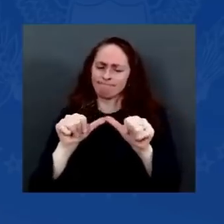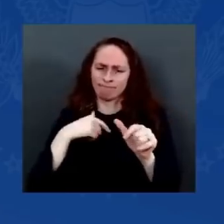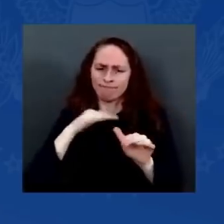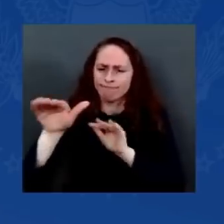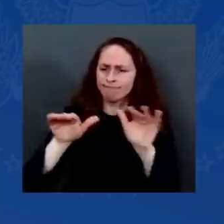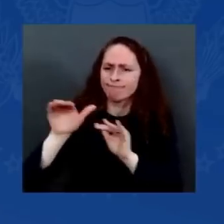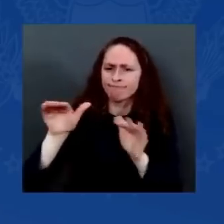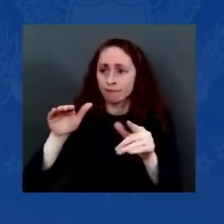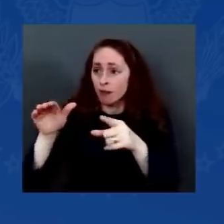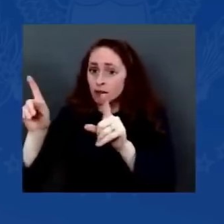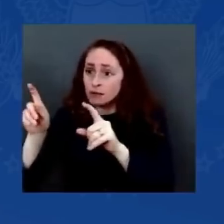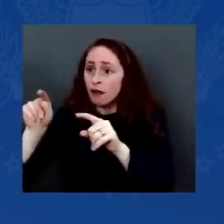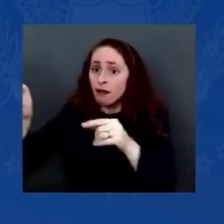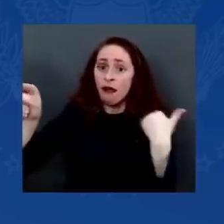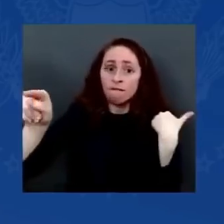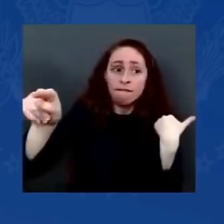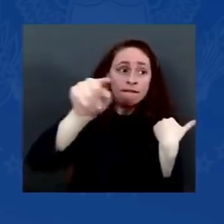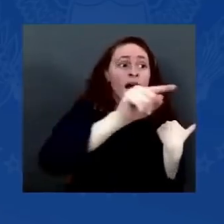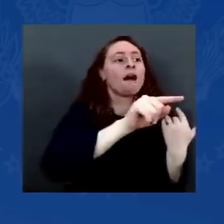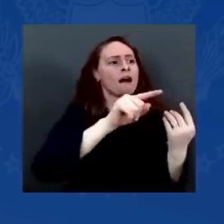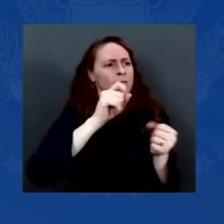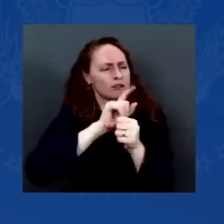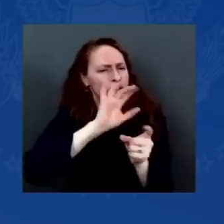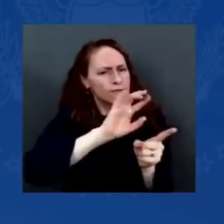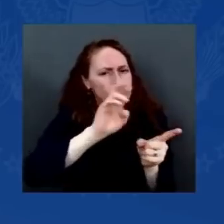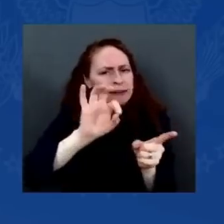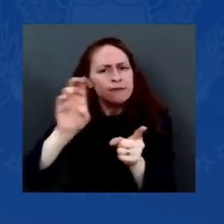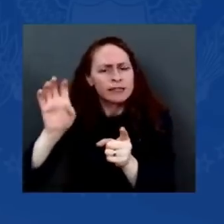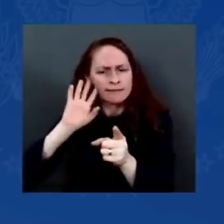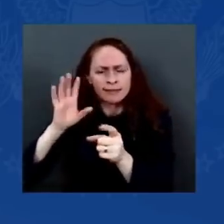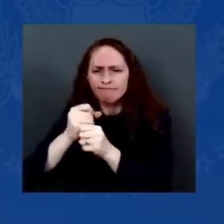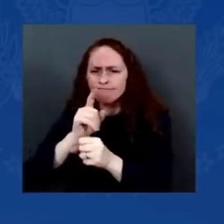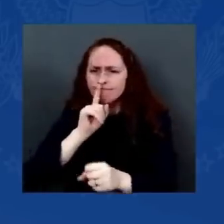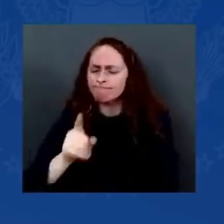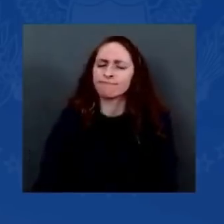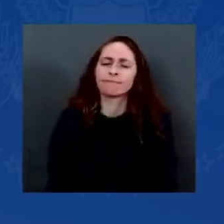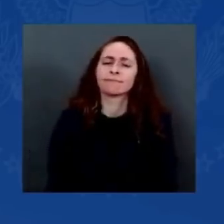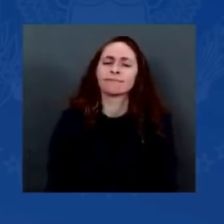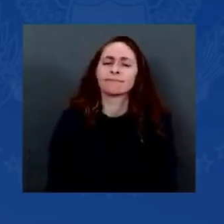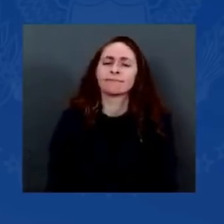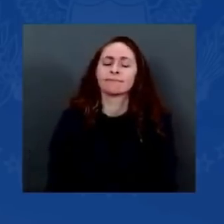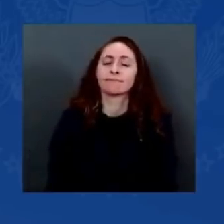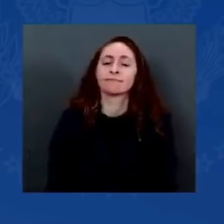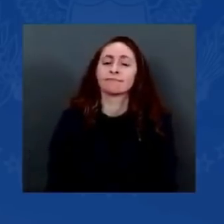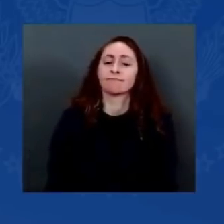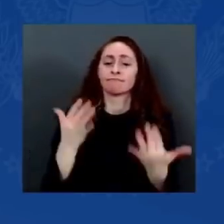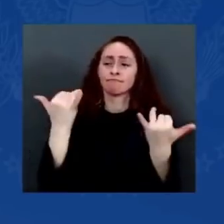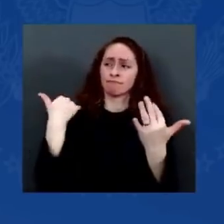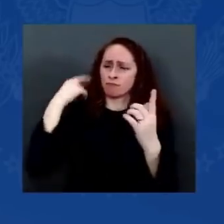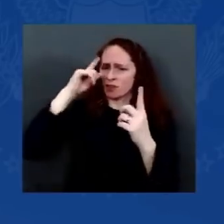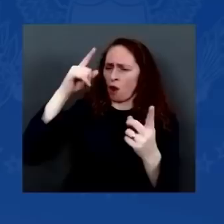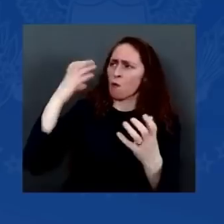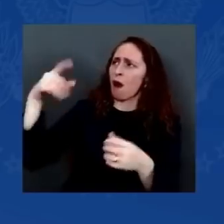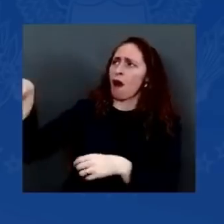Next, we're preparing hospitals for what's coming. Those 40 unvaccinated adults have a good chance of